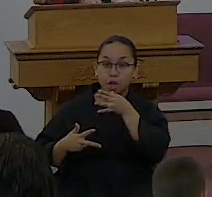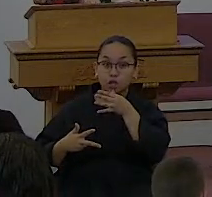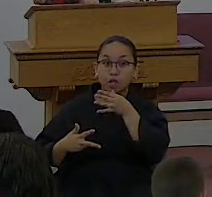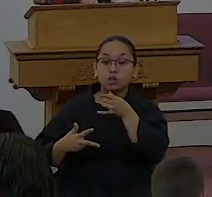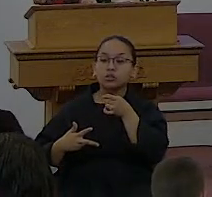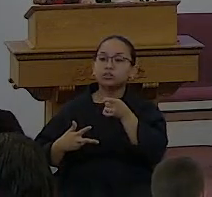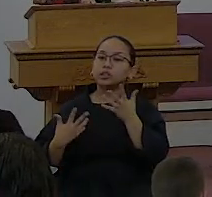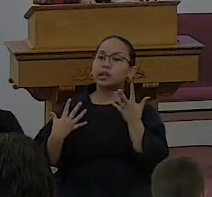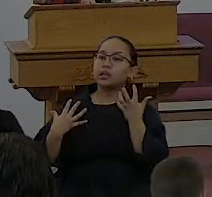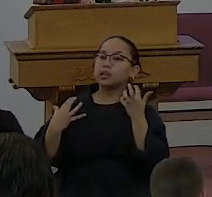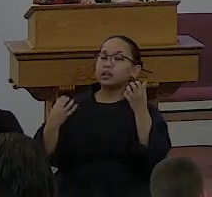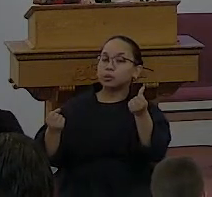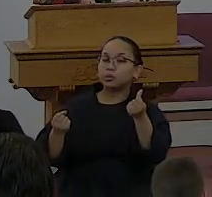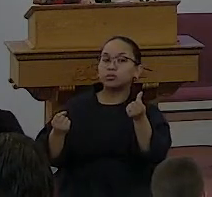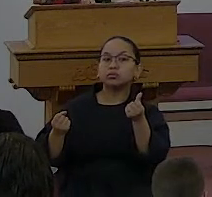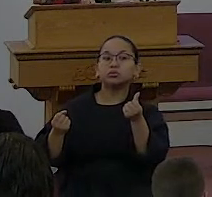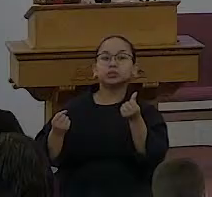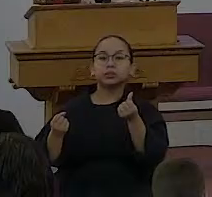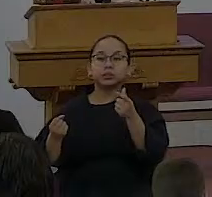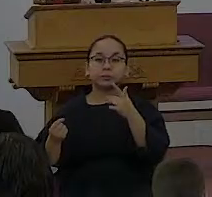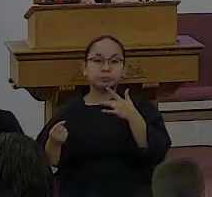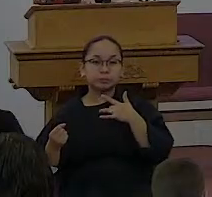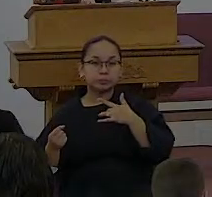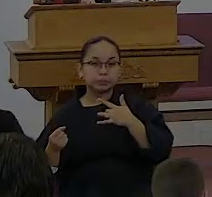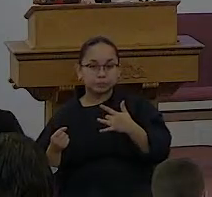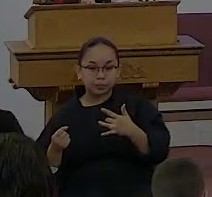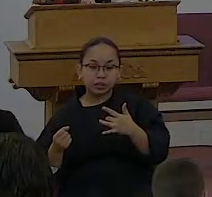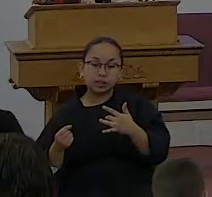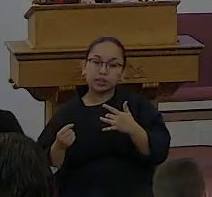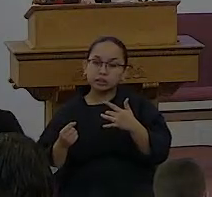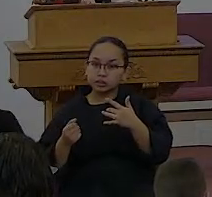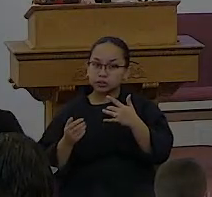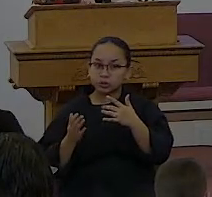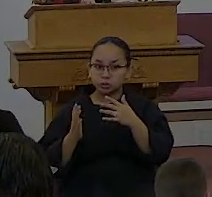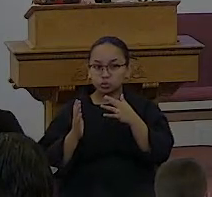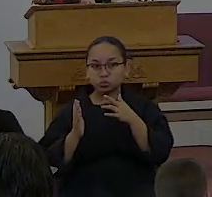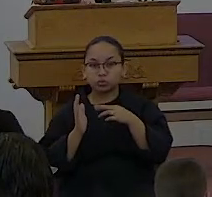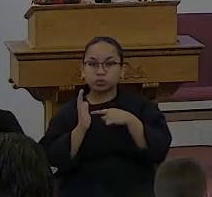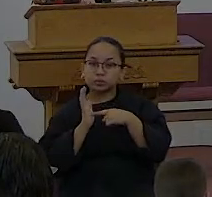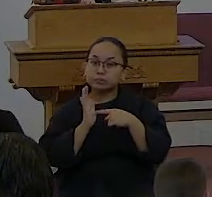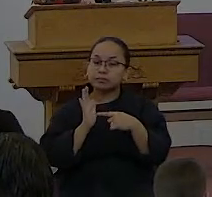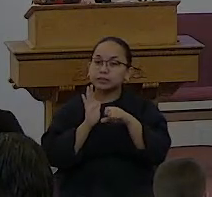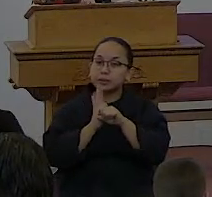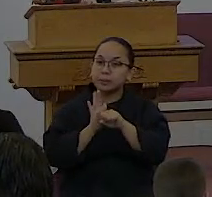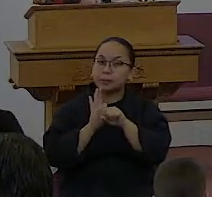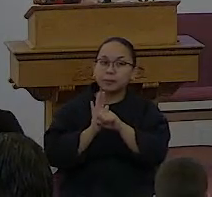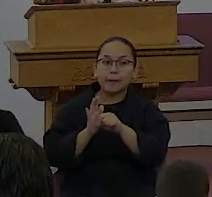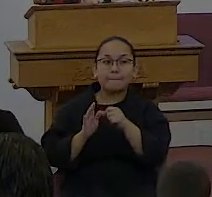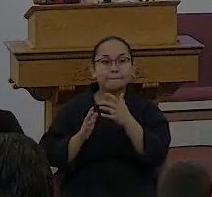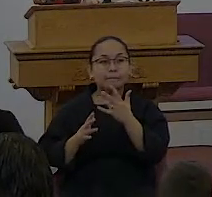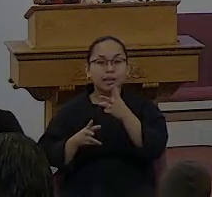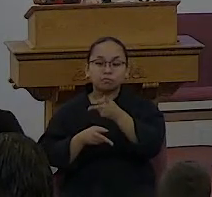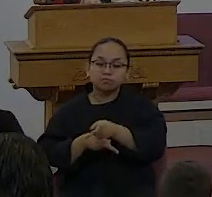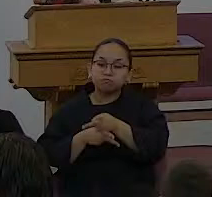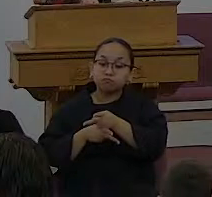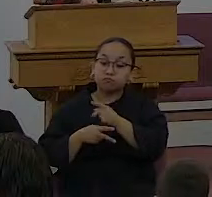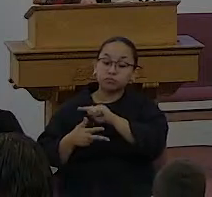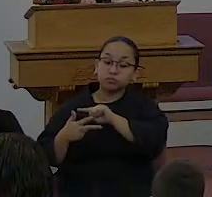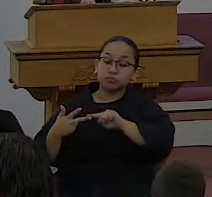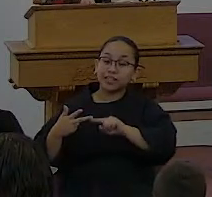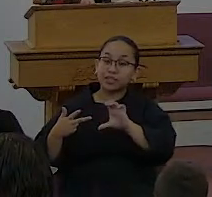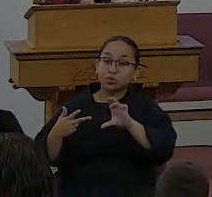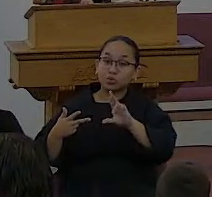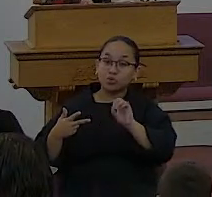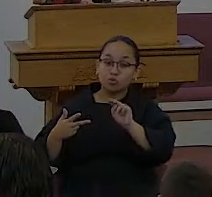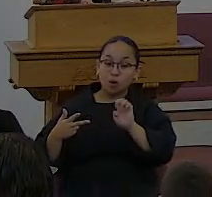and healer. She is often seen as the nurturing presence. As the crone, she is